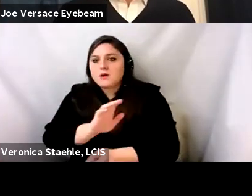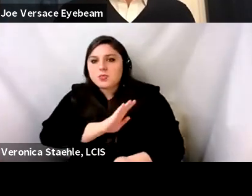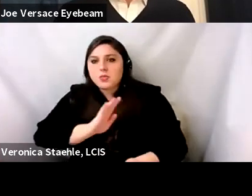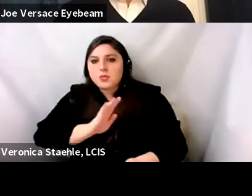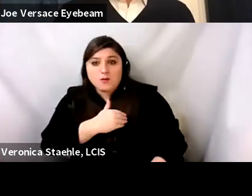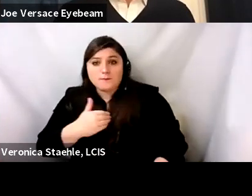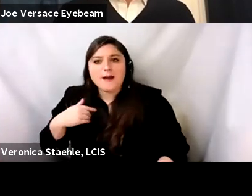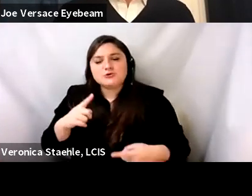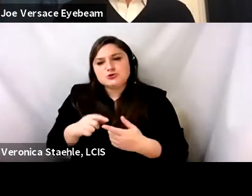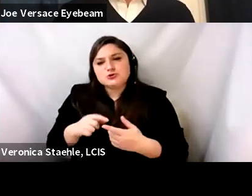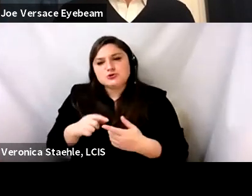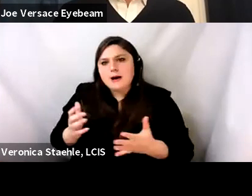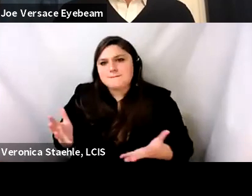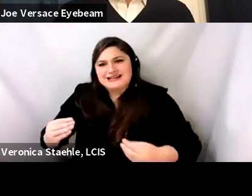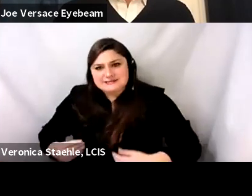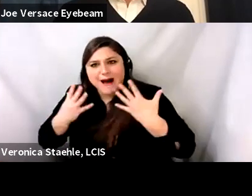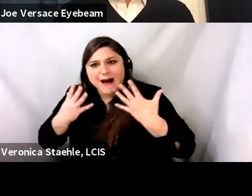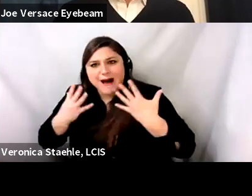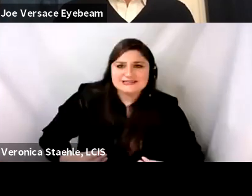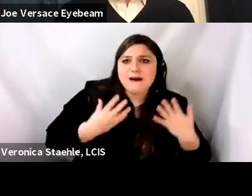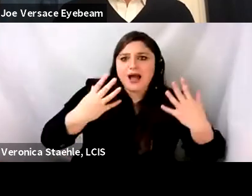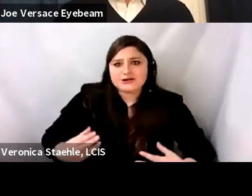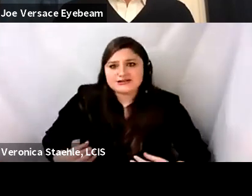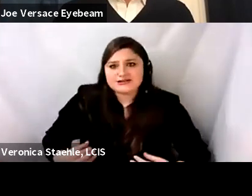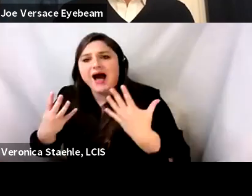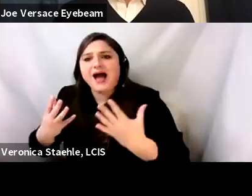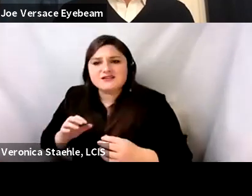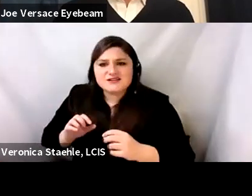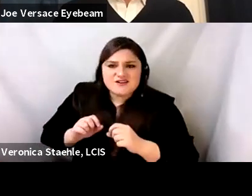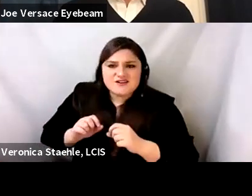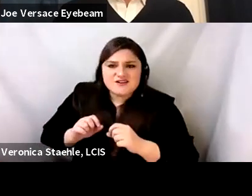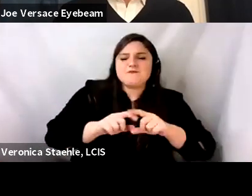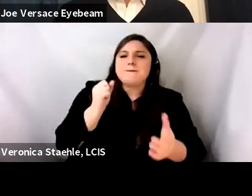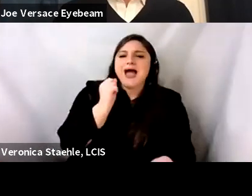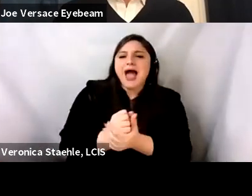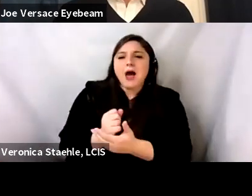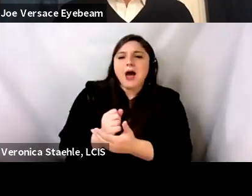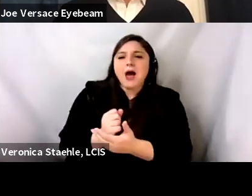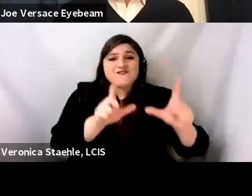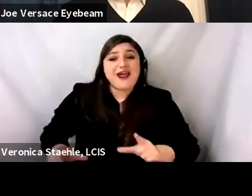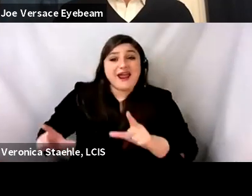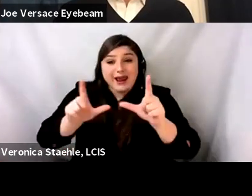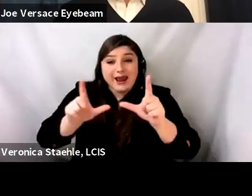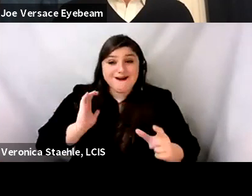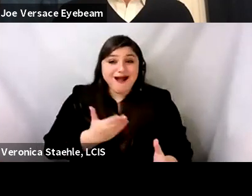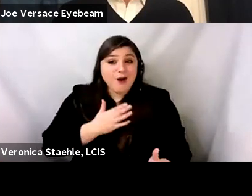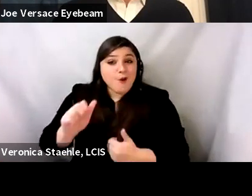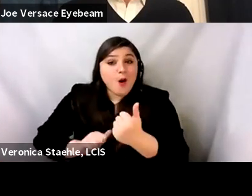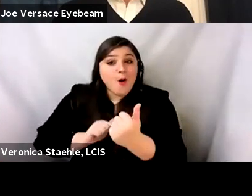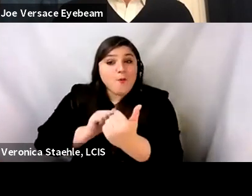inspirational pitch to sort of just frame what the board is doing and sort of